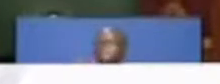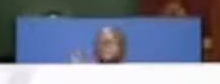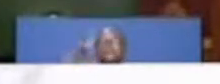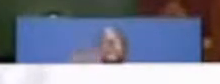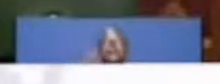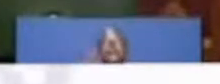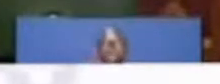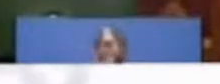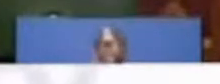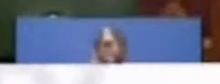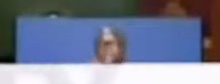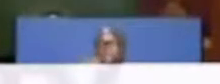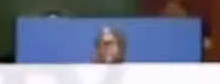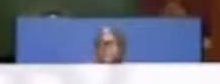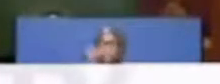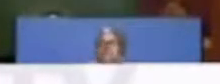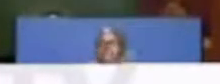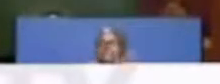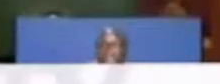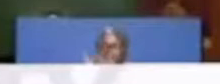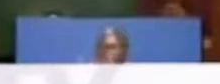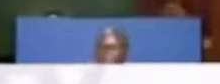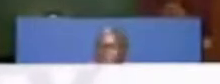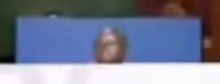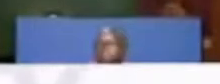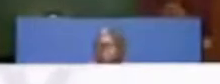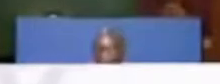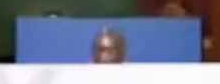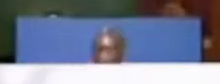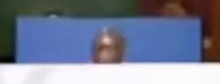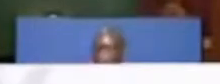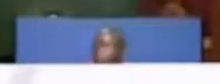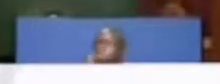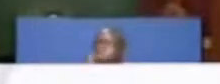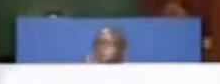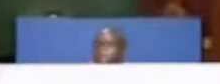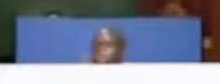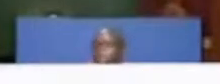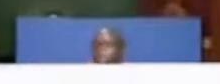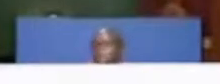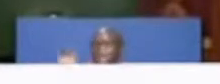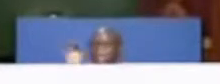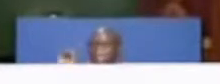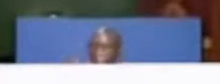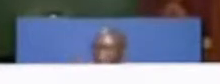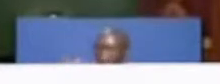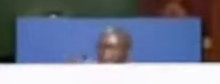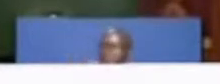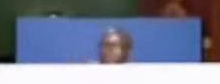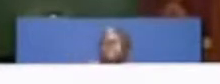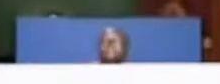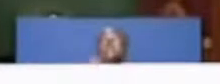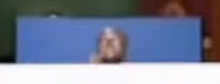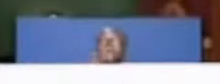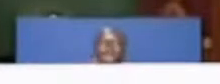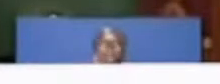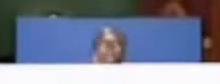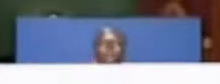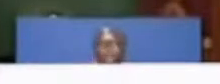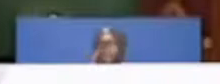ICT sector, which grew by a significant 25.1% in the second quarter of